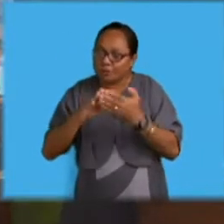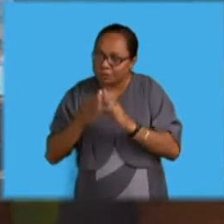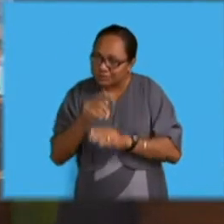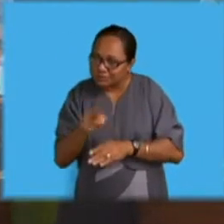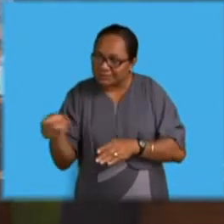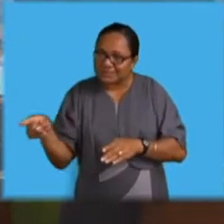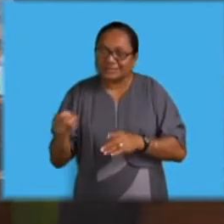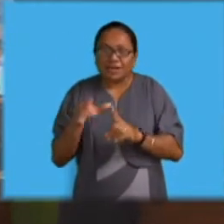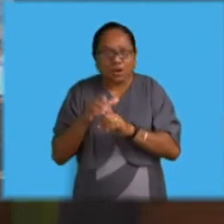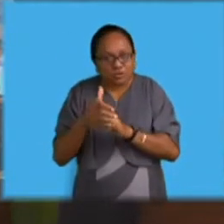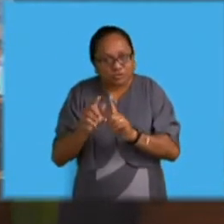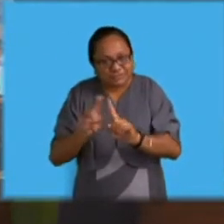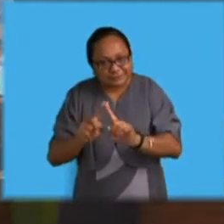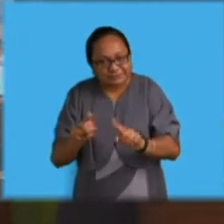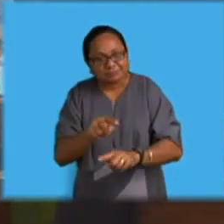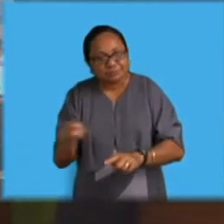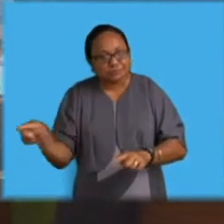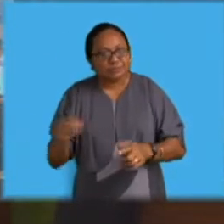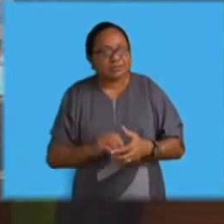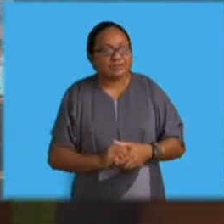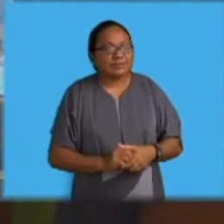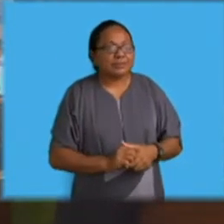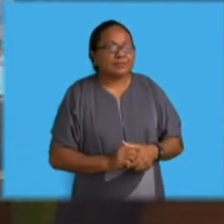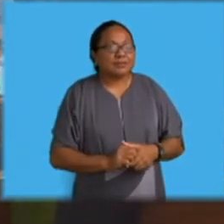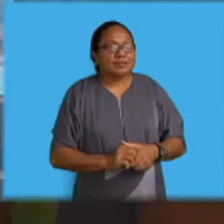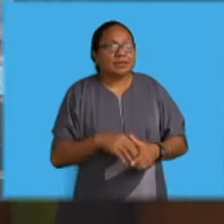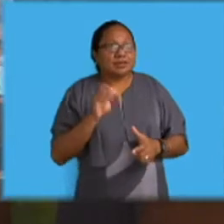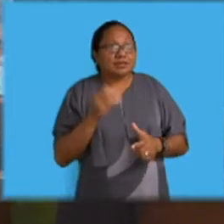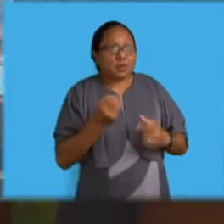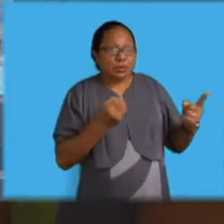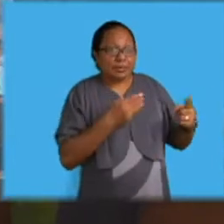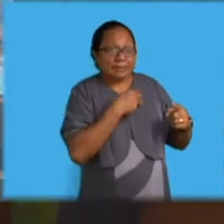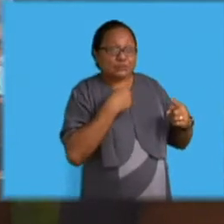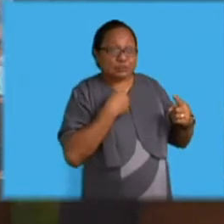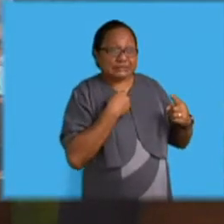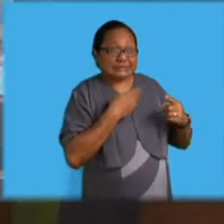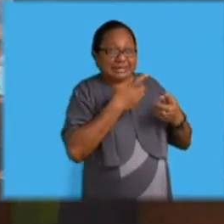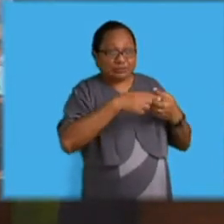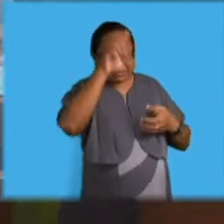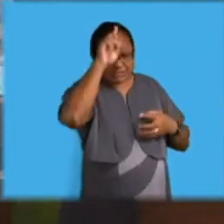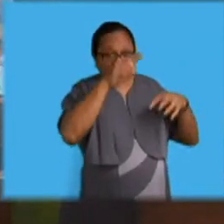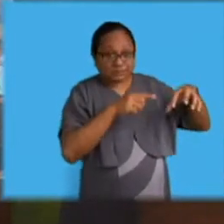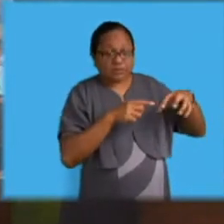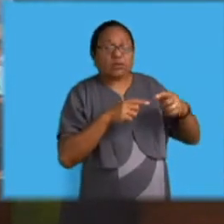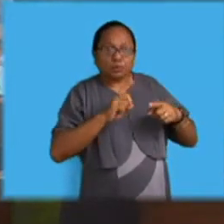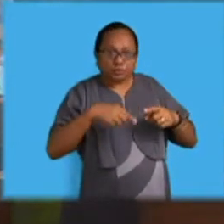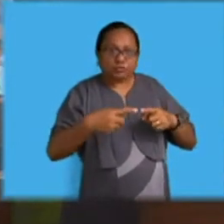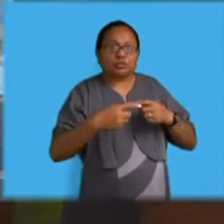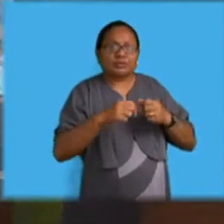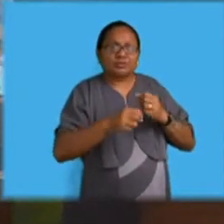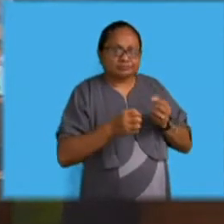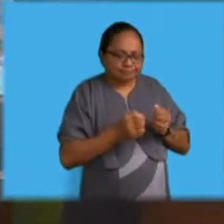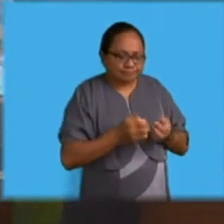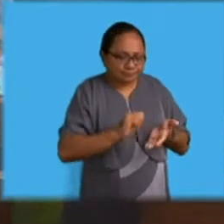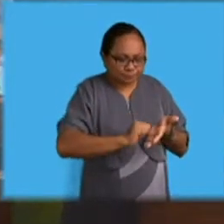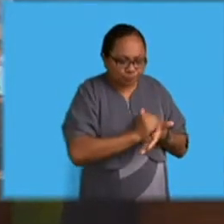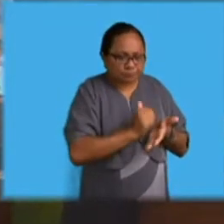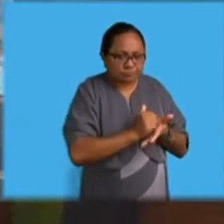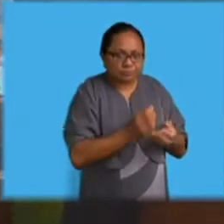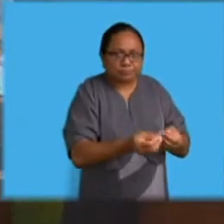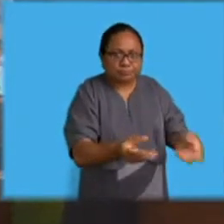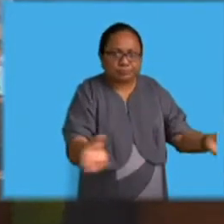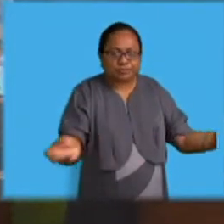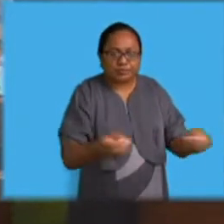Honorable Deputy Speaker, the officers of the Ministry of Education are continually engaged in publications which create interest not confined